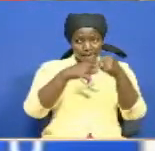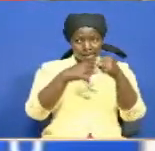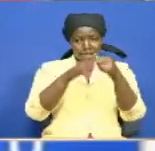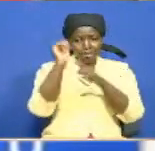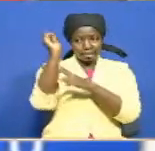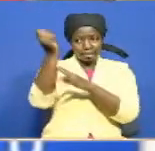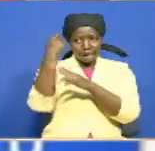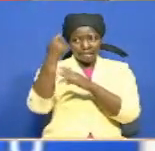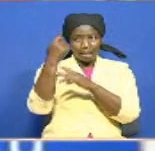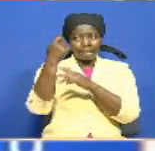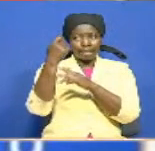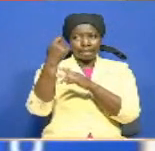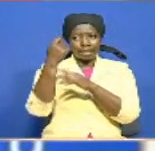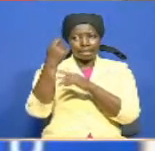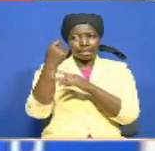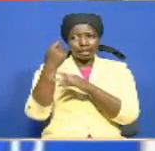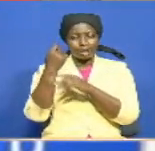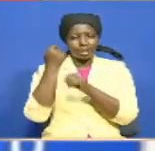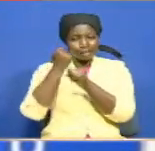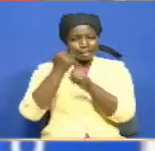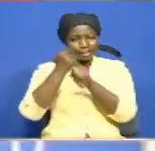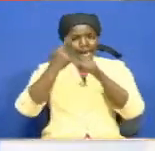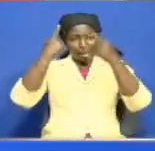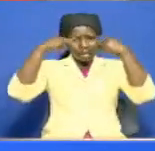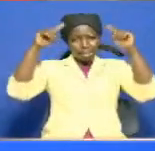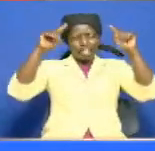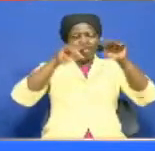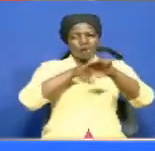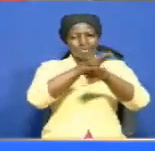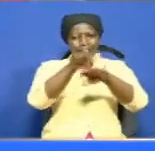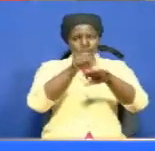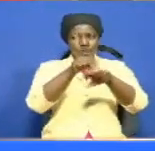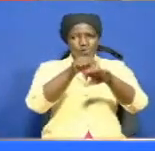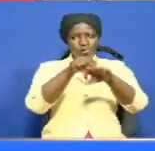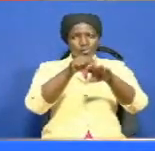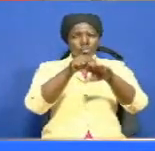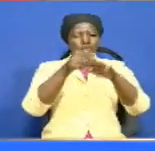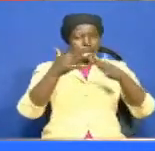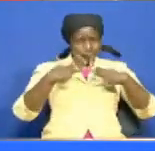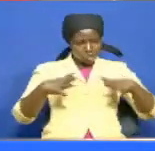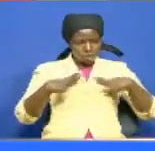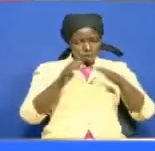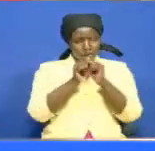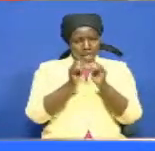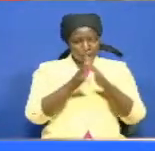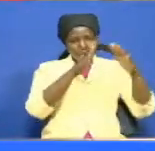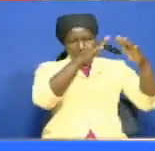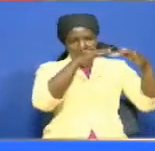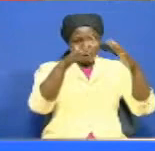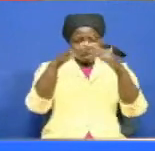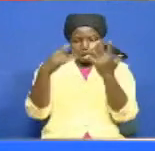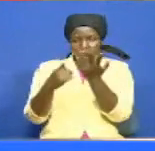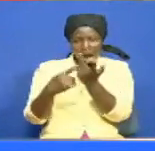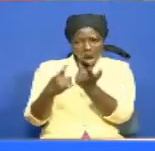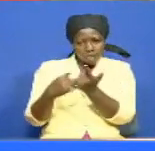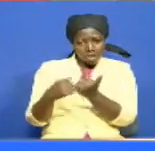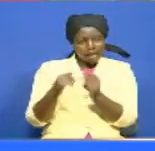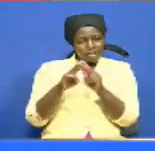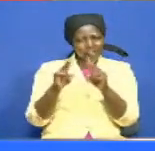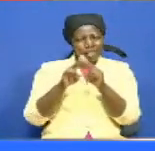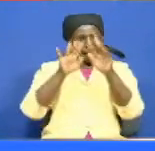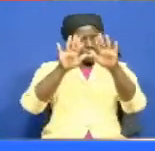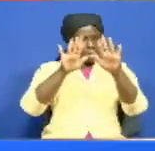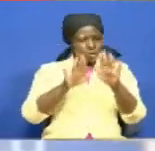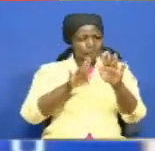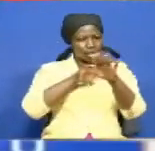2019, Kenya undertook a successful national population and housing census, an important national